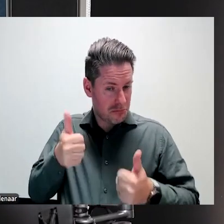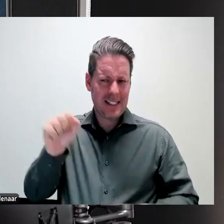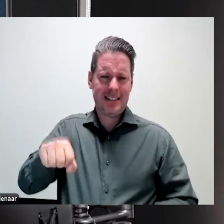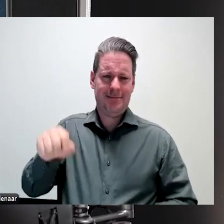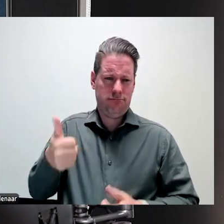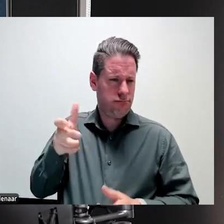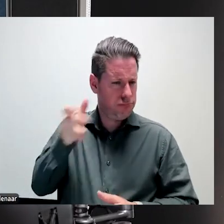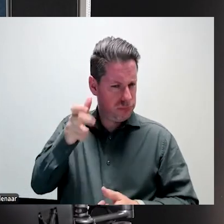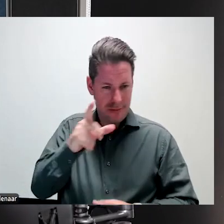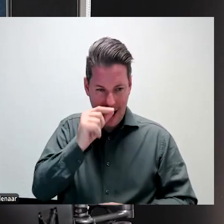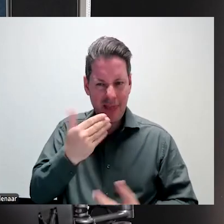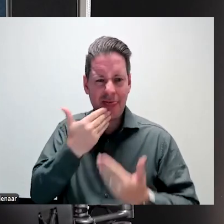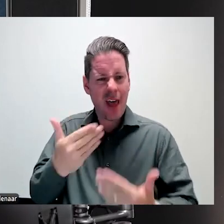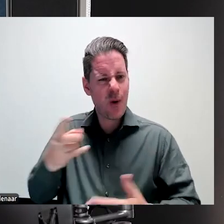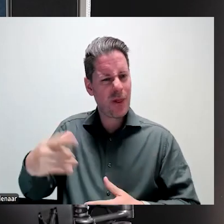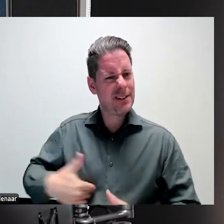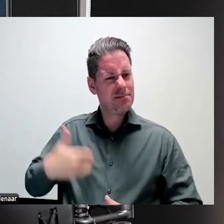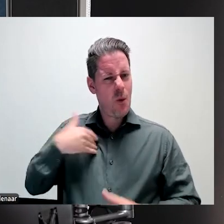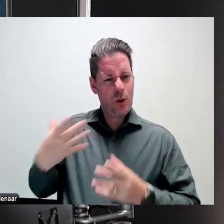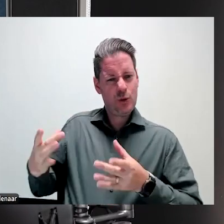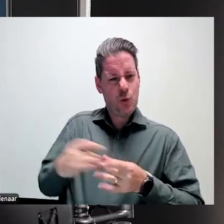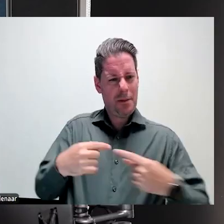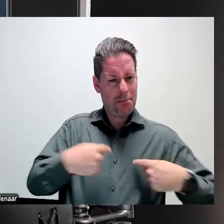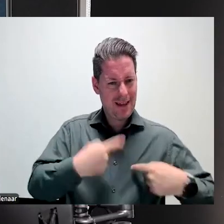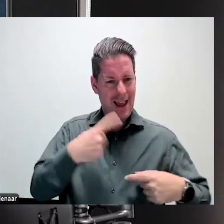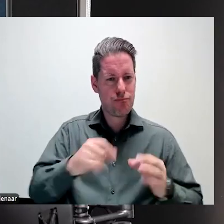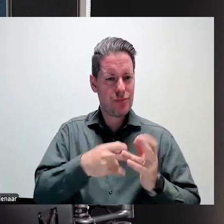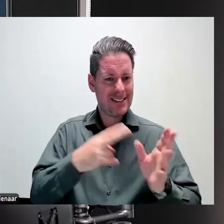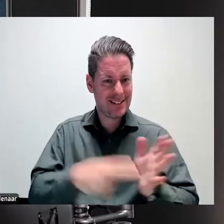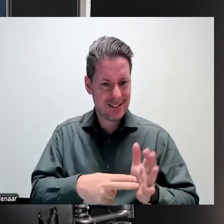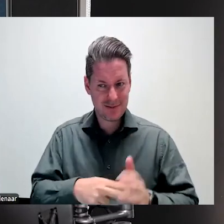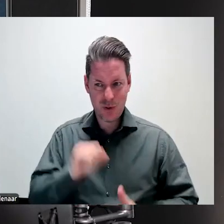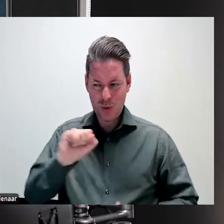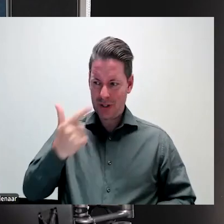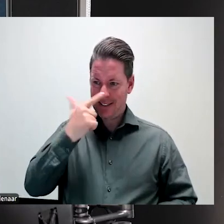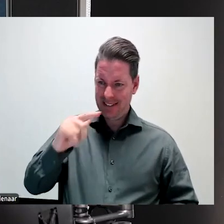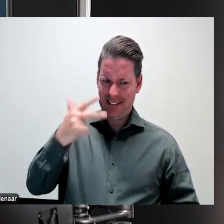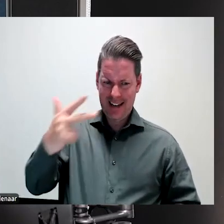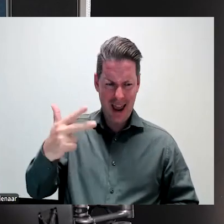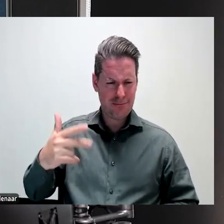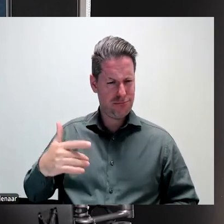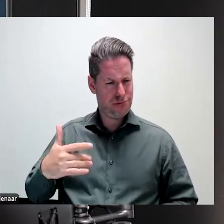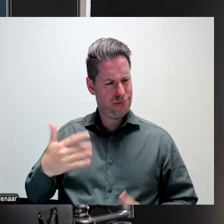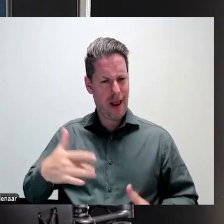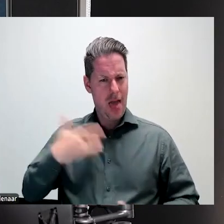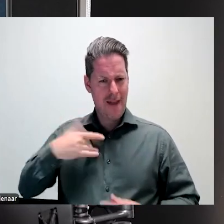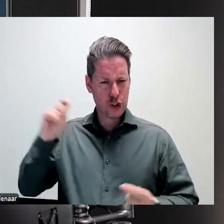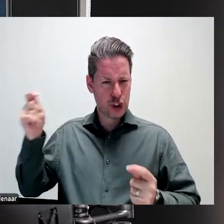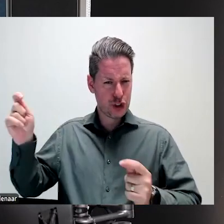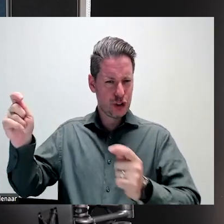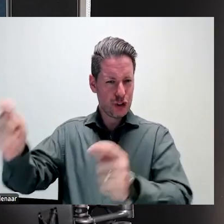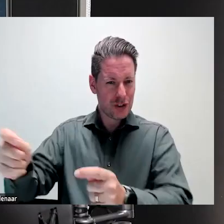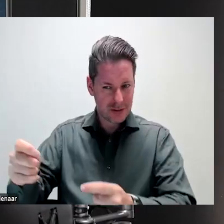morning. A lot has changed in your years on this earth, but would you share a little bit about with us about growing